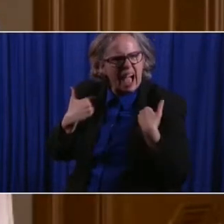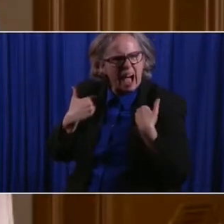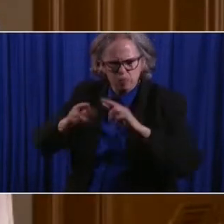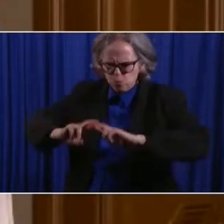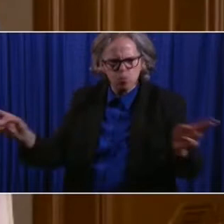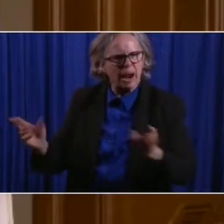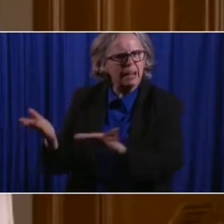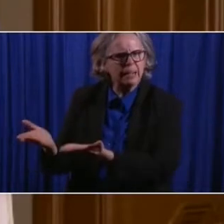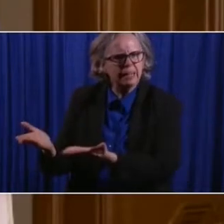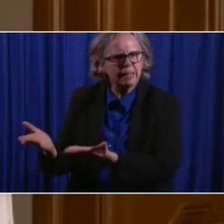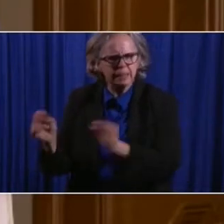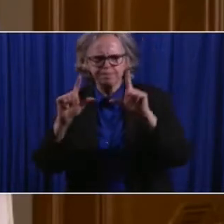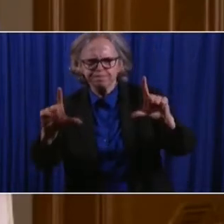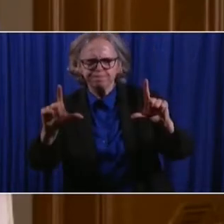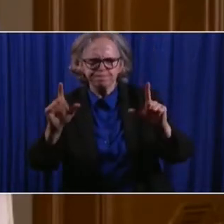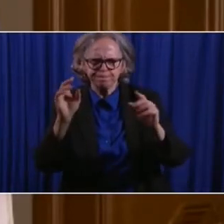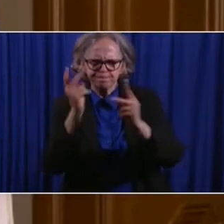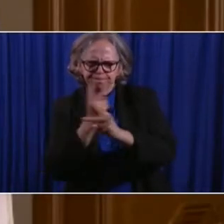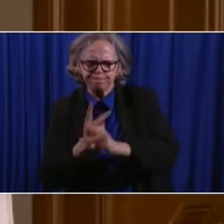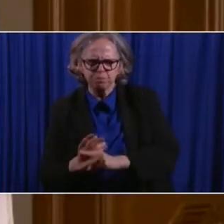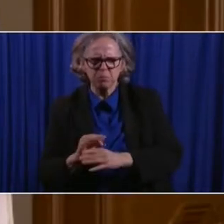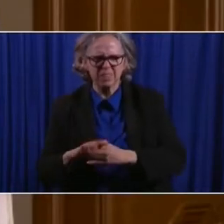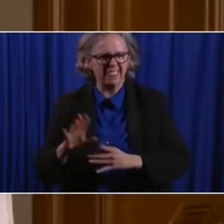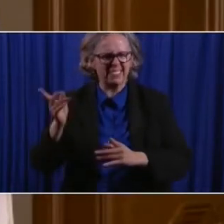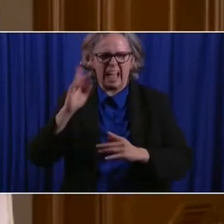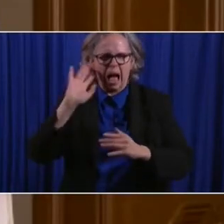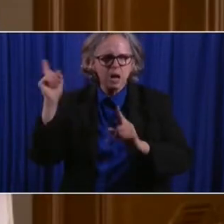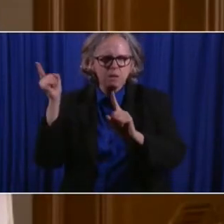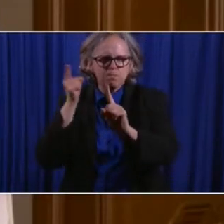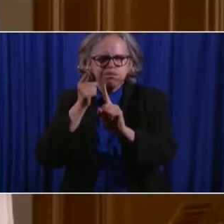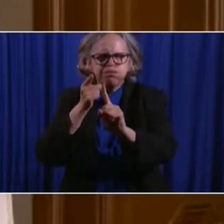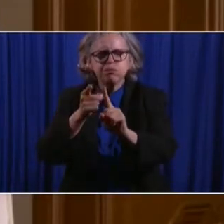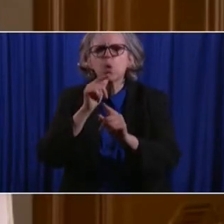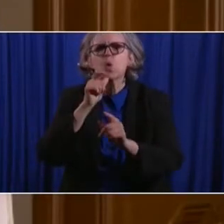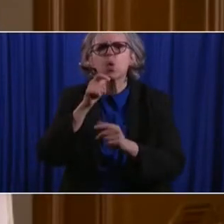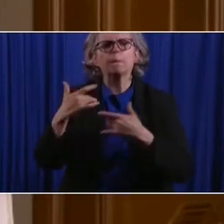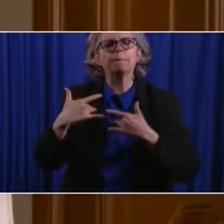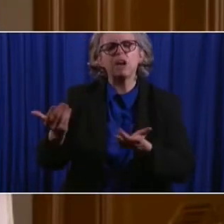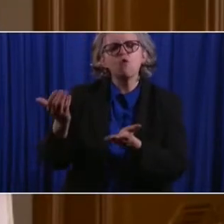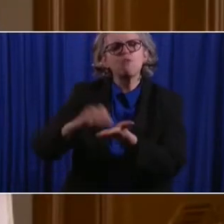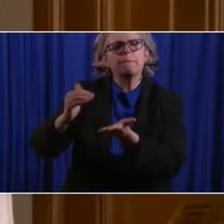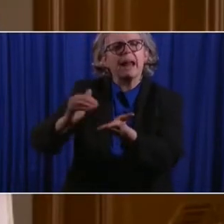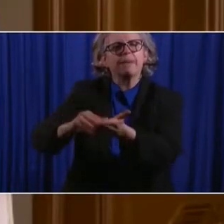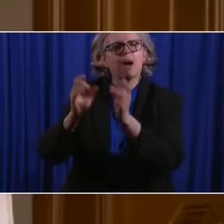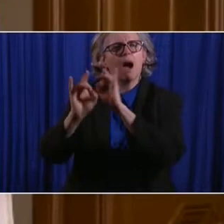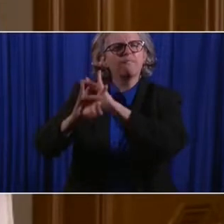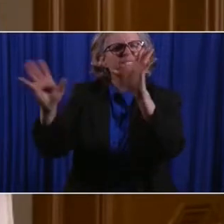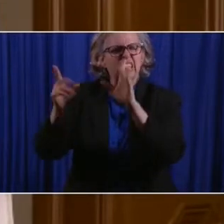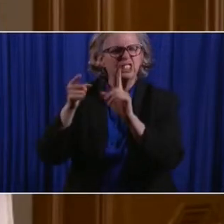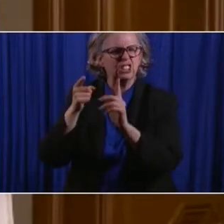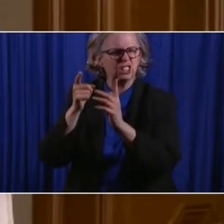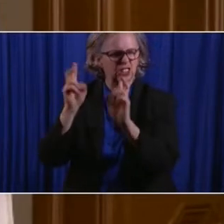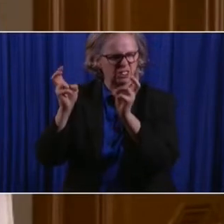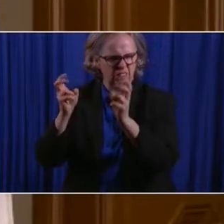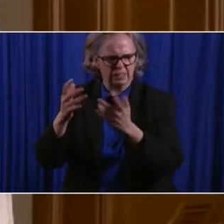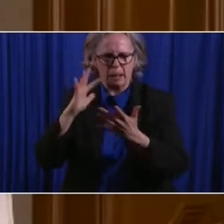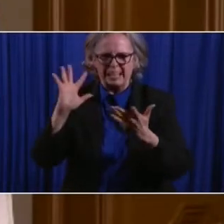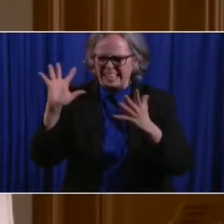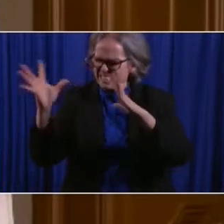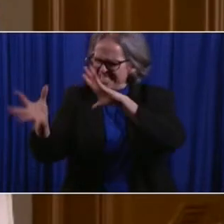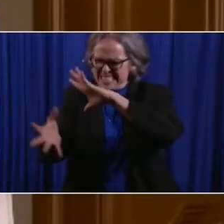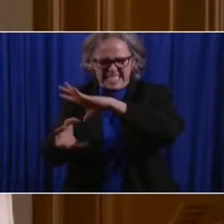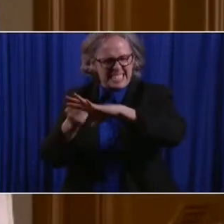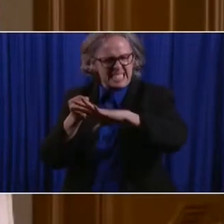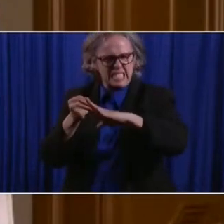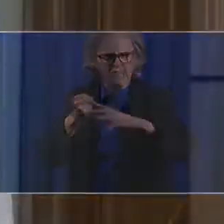go after repeat violent offenders and get them out of our communities. They're killing people. They're killing innocent